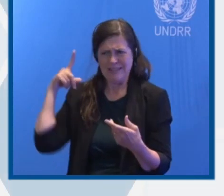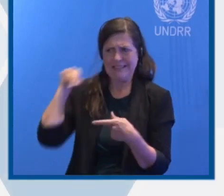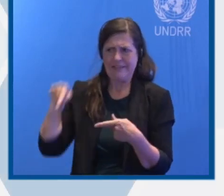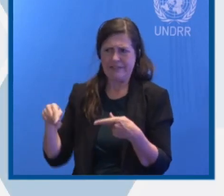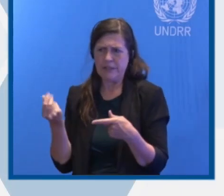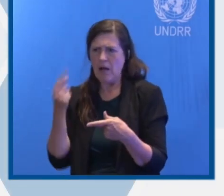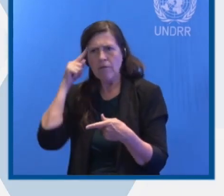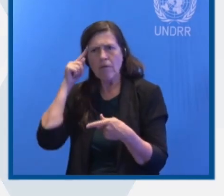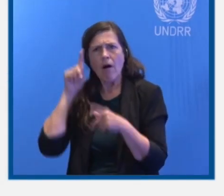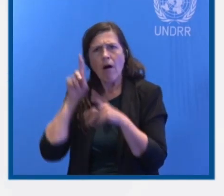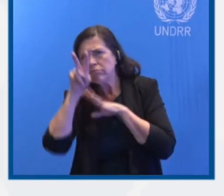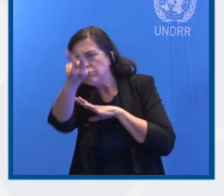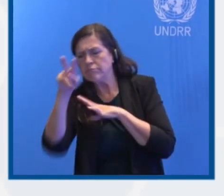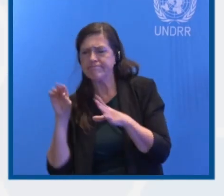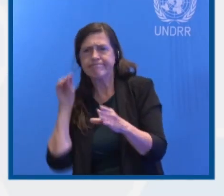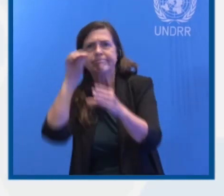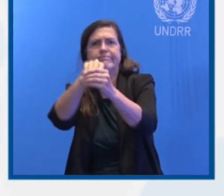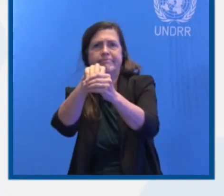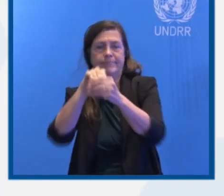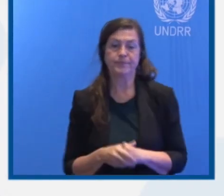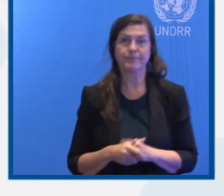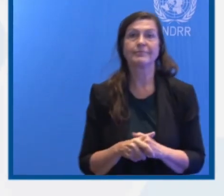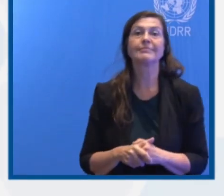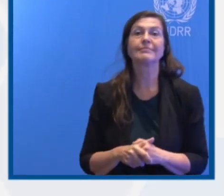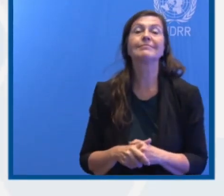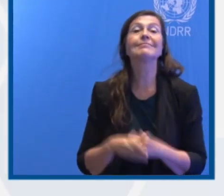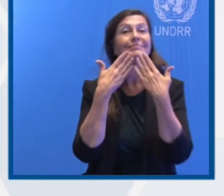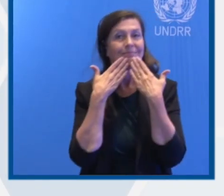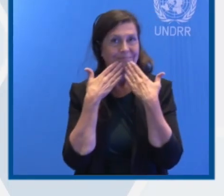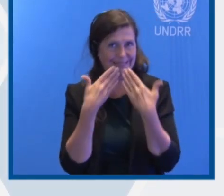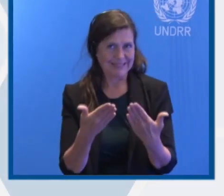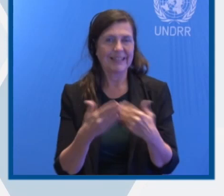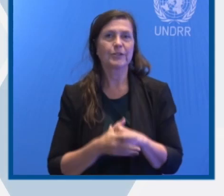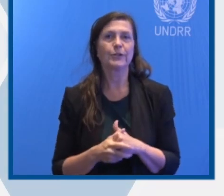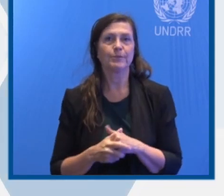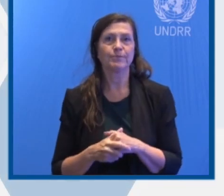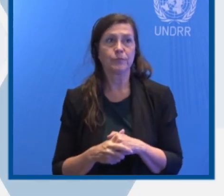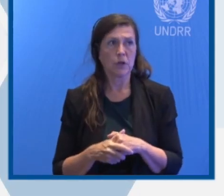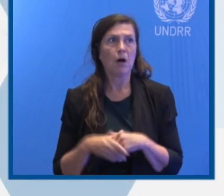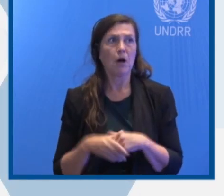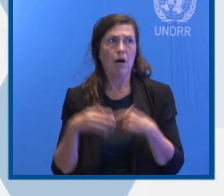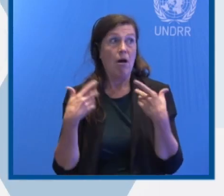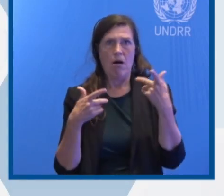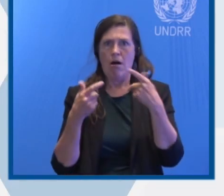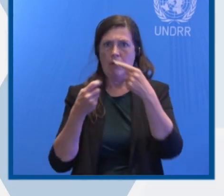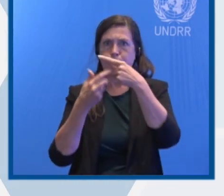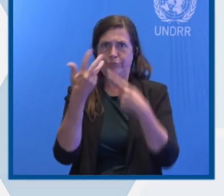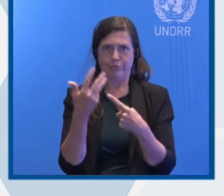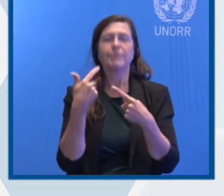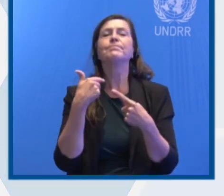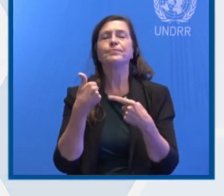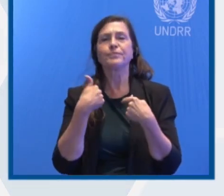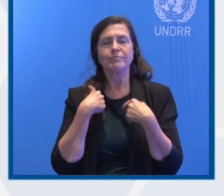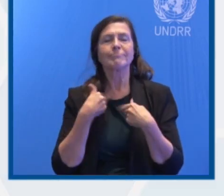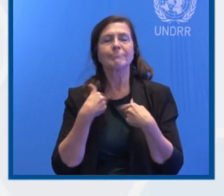Thank you much. Before we take the next question, because we've got a lot already on the plate, I would